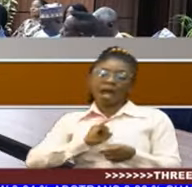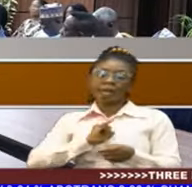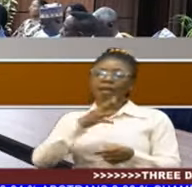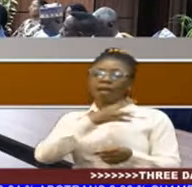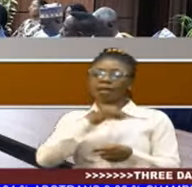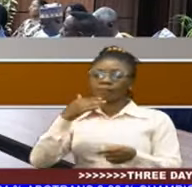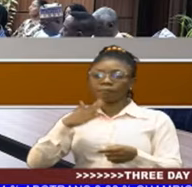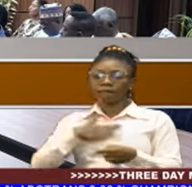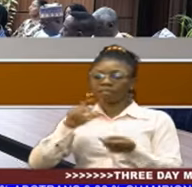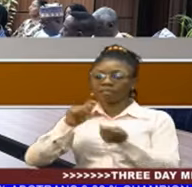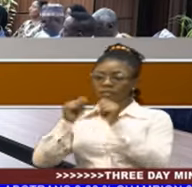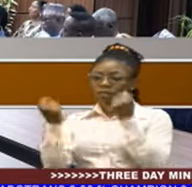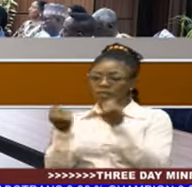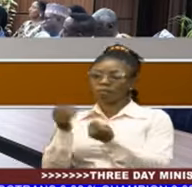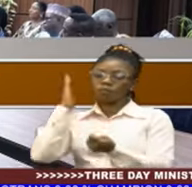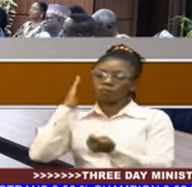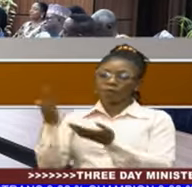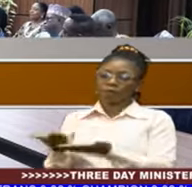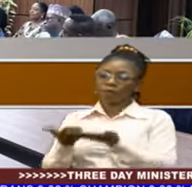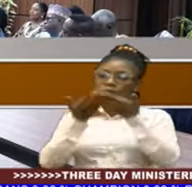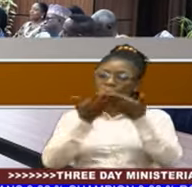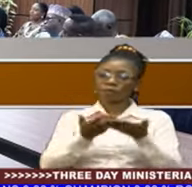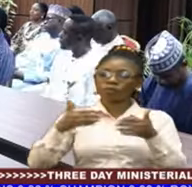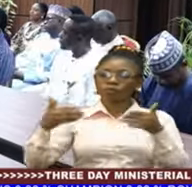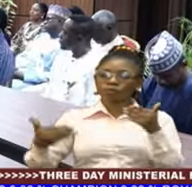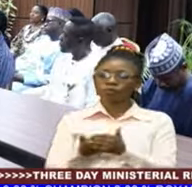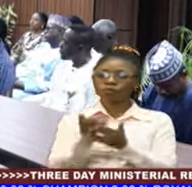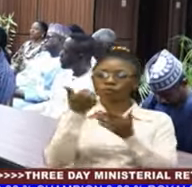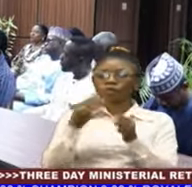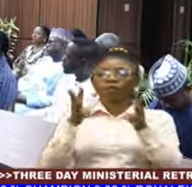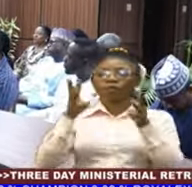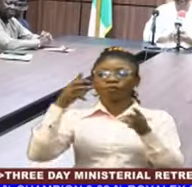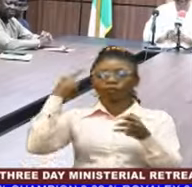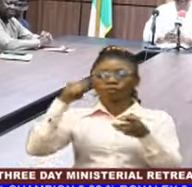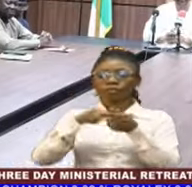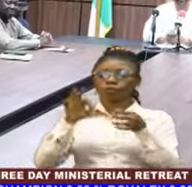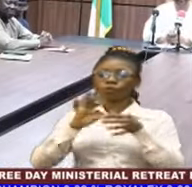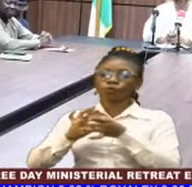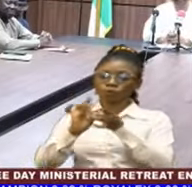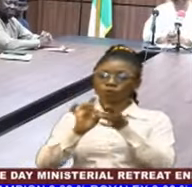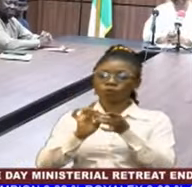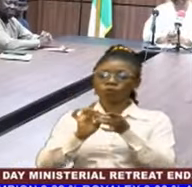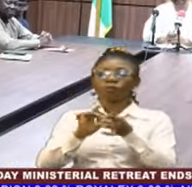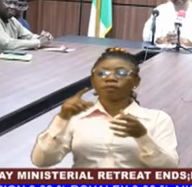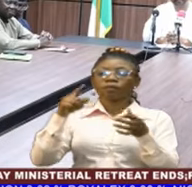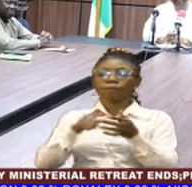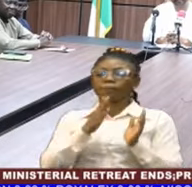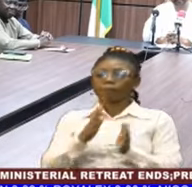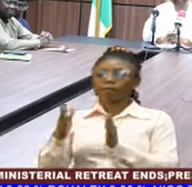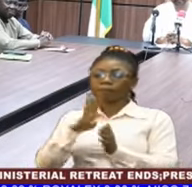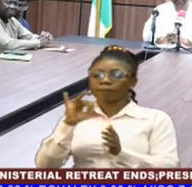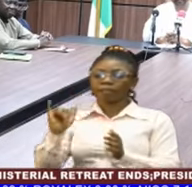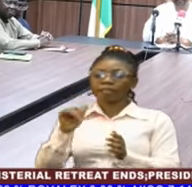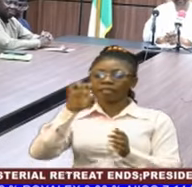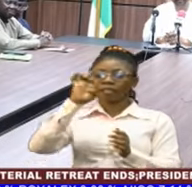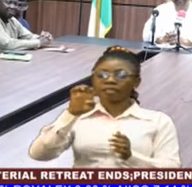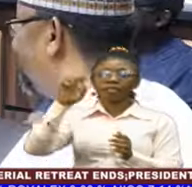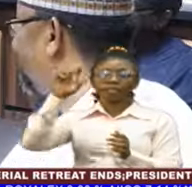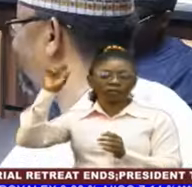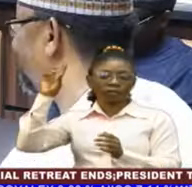will bring in a new vista of purpose into this union. Flanked by executive directors, the